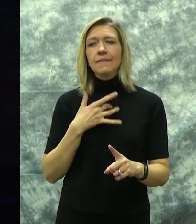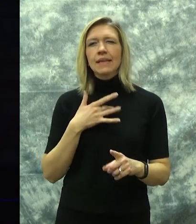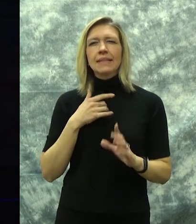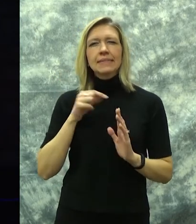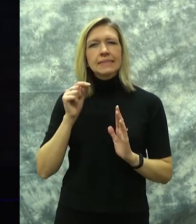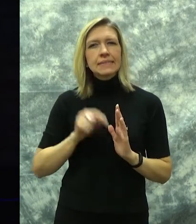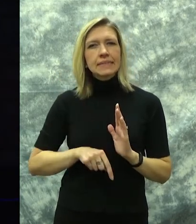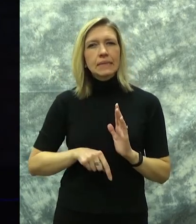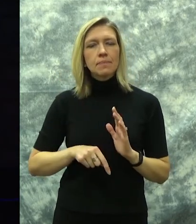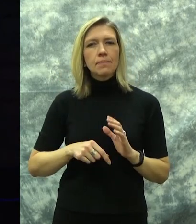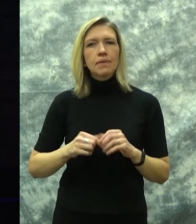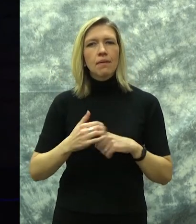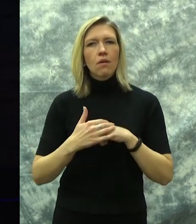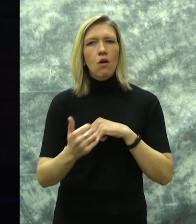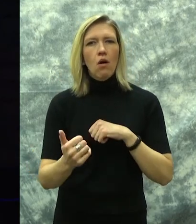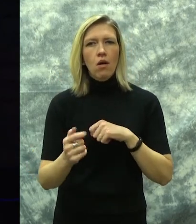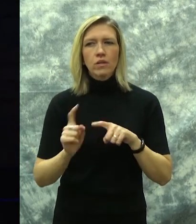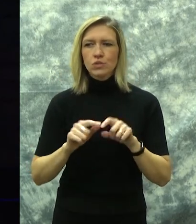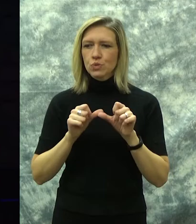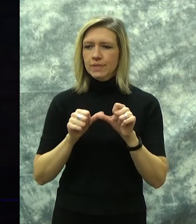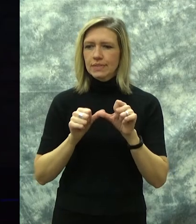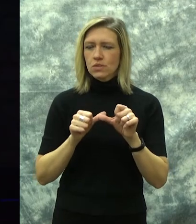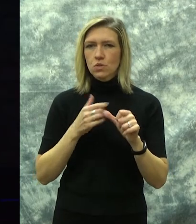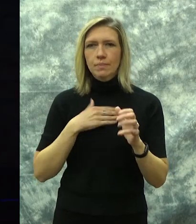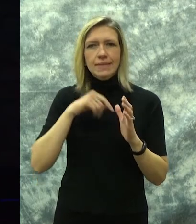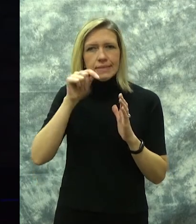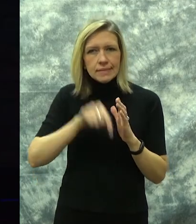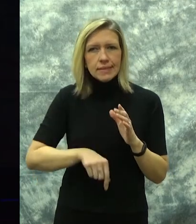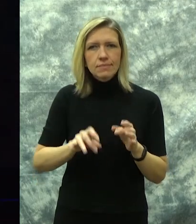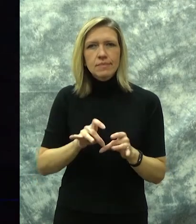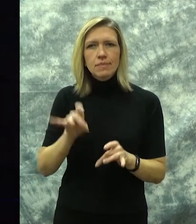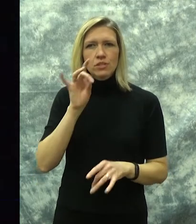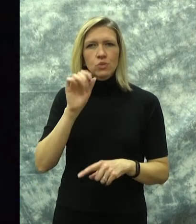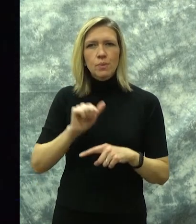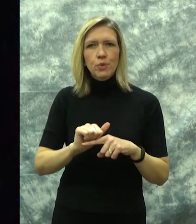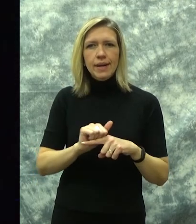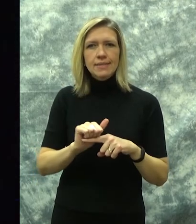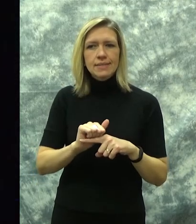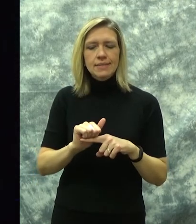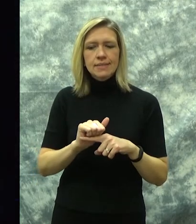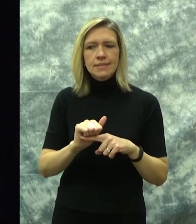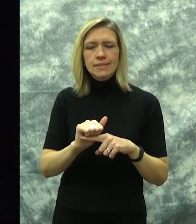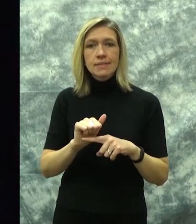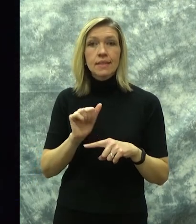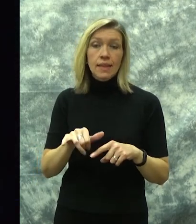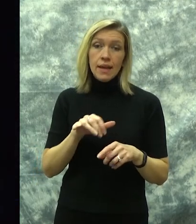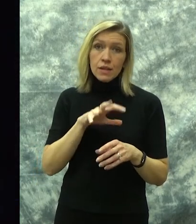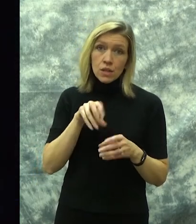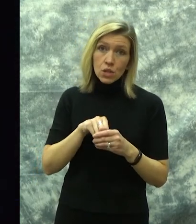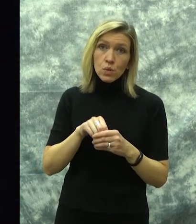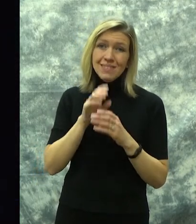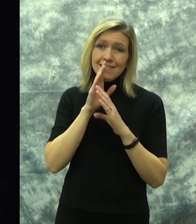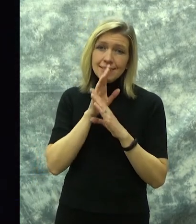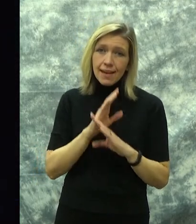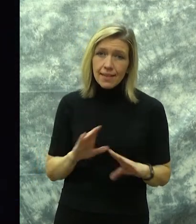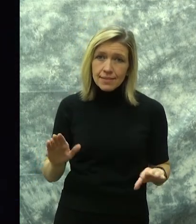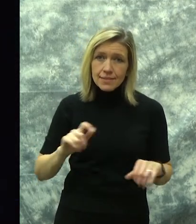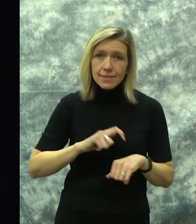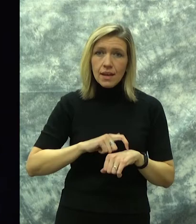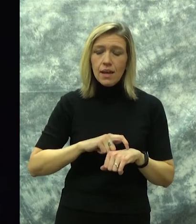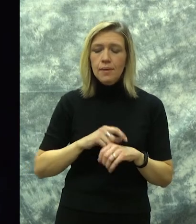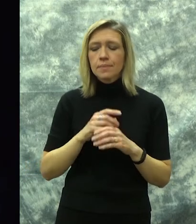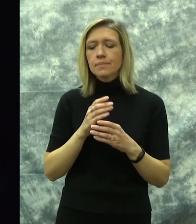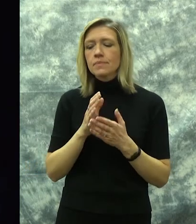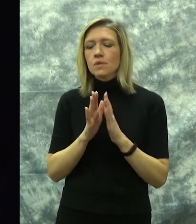my deepened spiritual practice, which also I think includes silent retreat, quiet time, withdrawing from